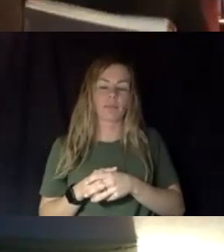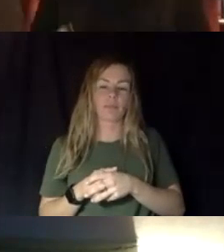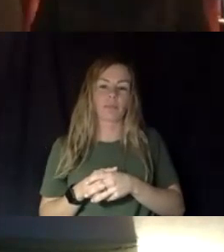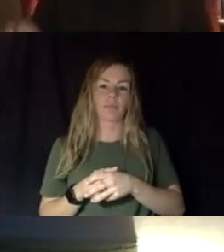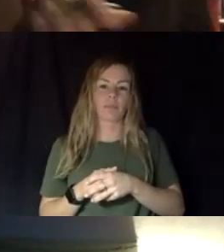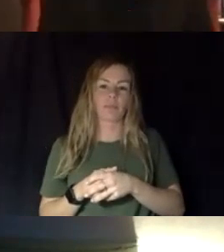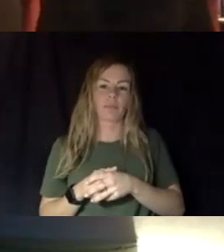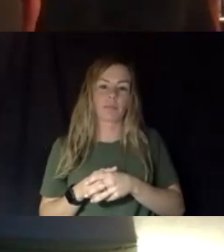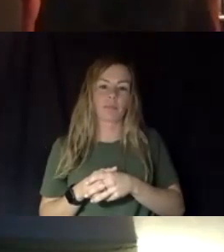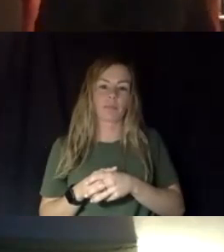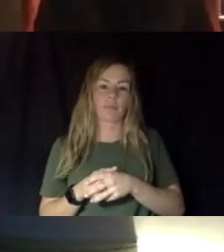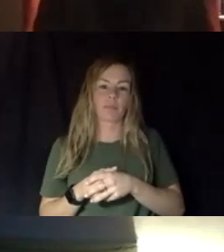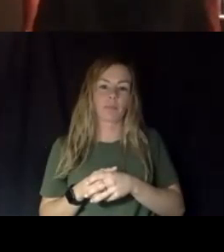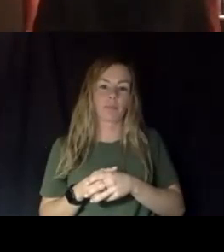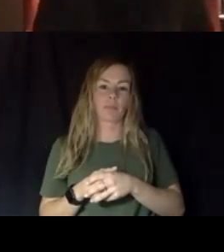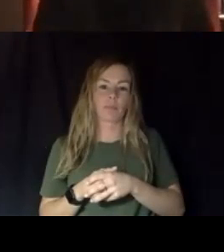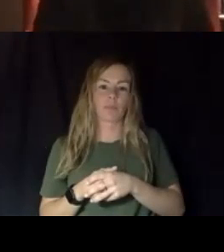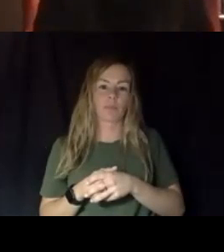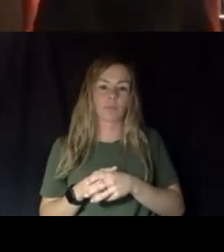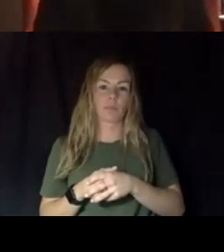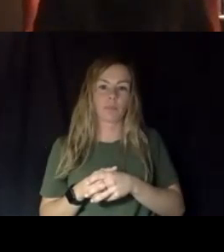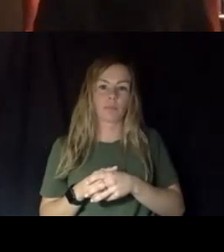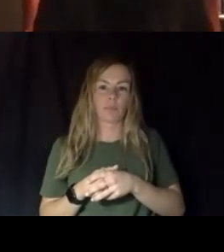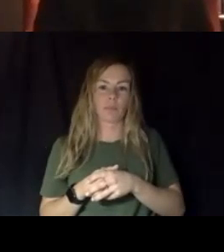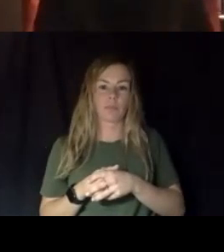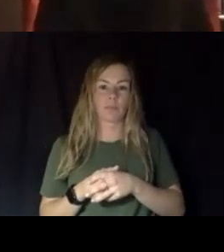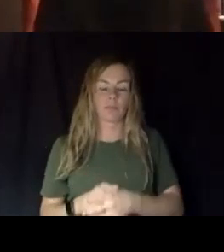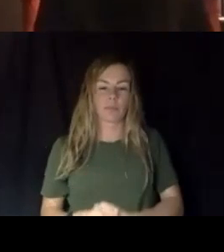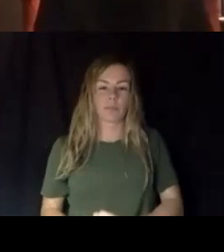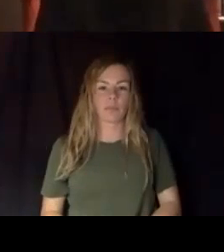También él ha venido aquí. Sí, ¿verdad? Sí.